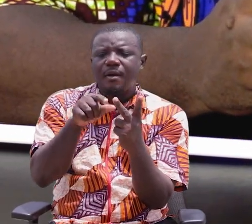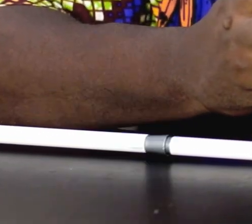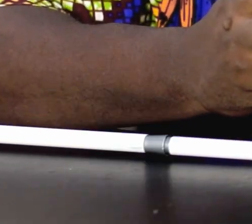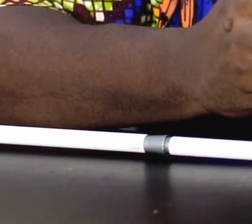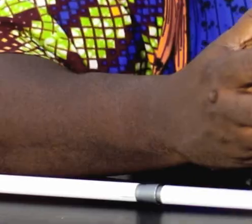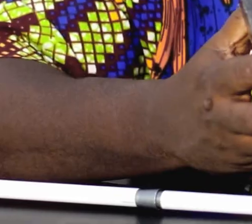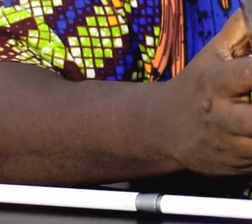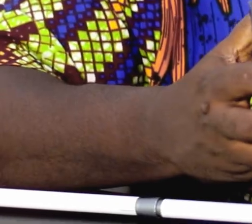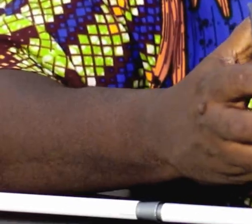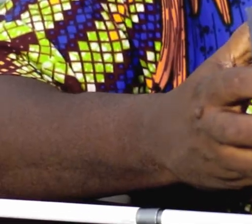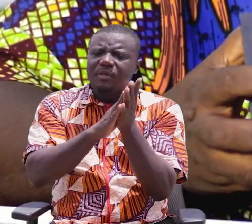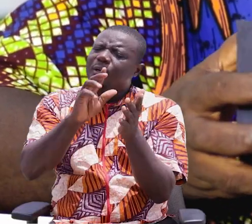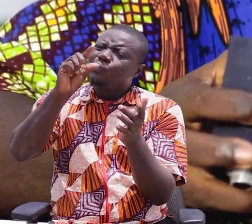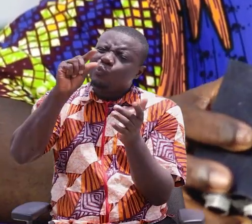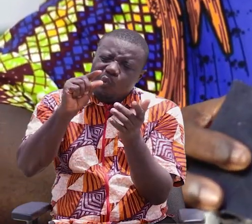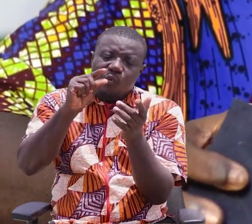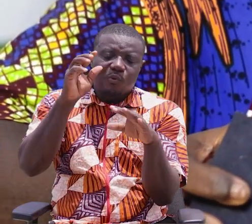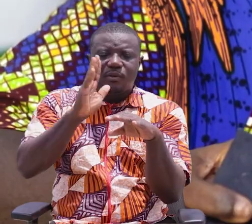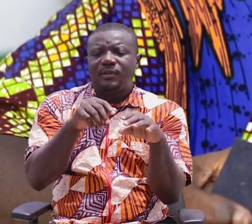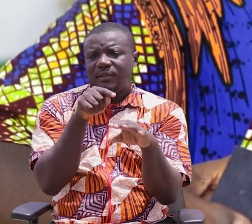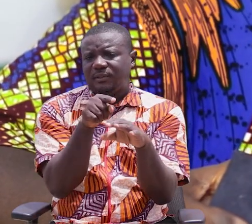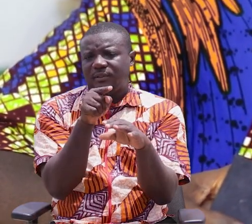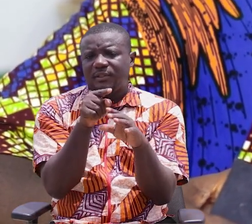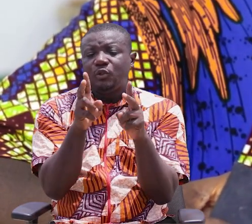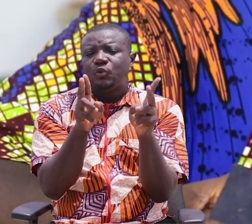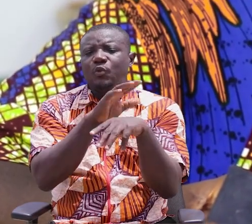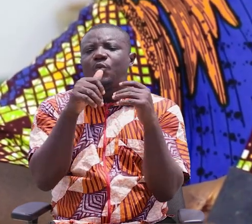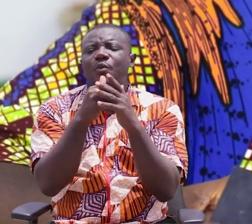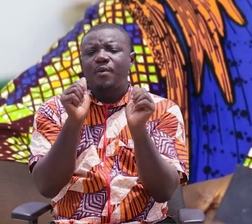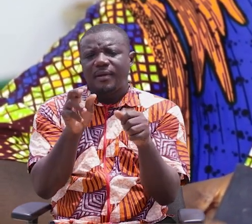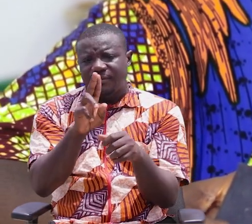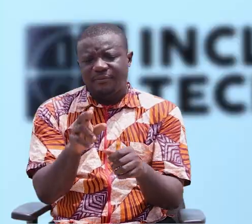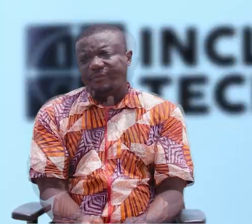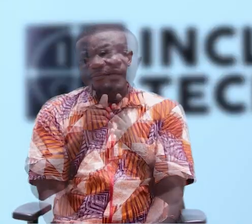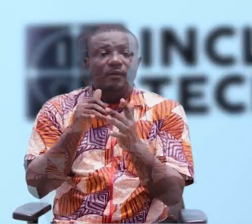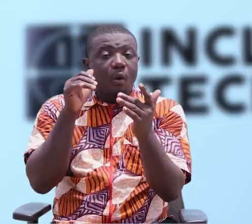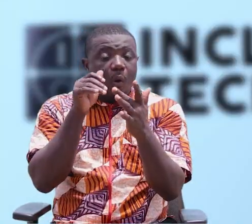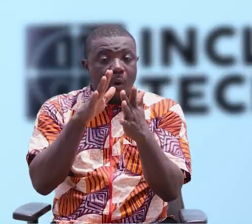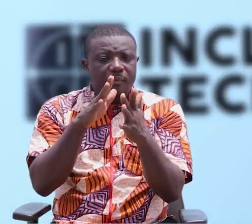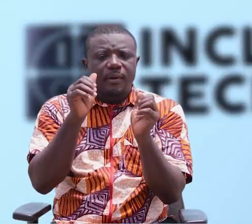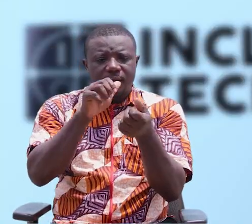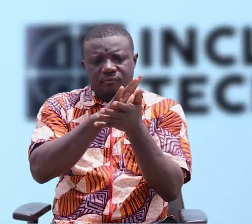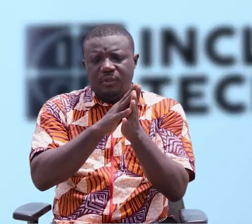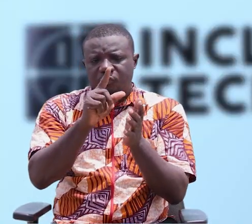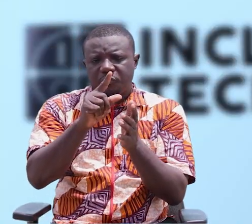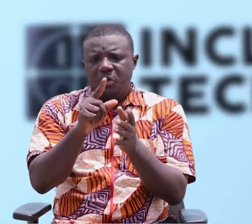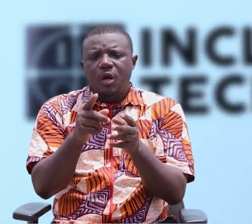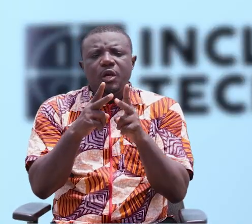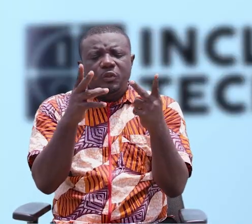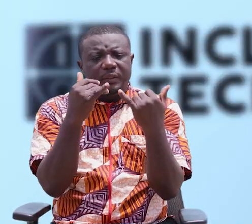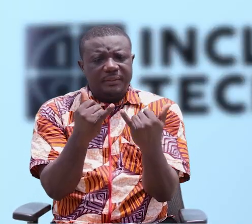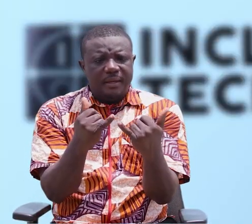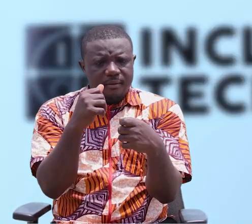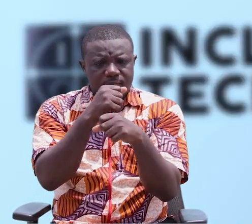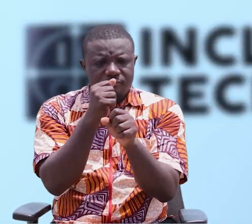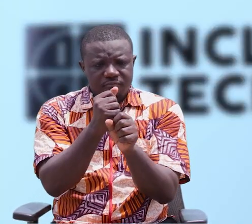bigger than this one. And I'm trusting that in the future it will even be smaller than this. So based on that, we came up with 3 different